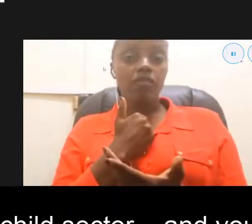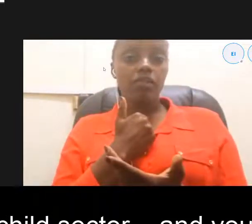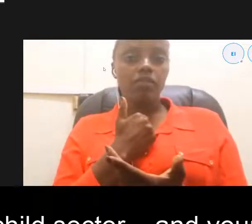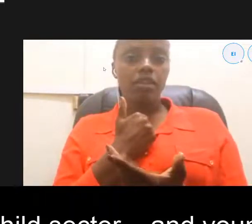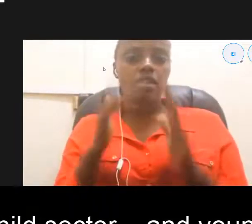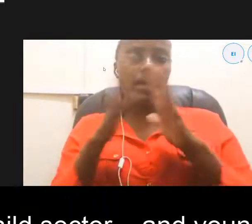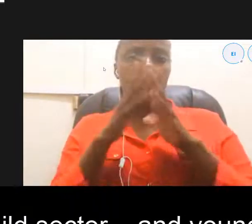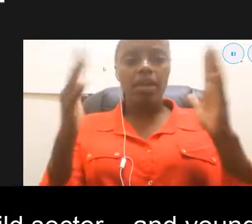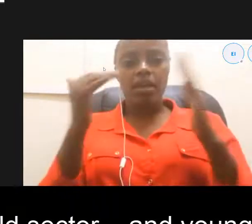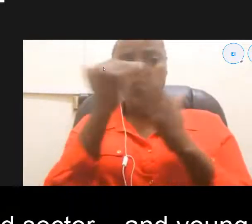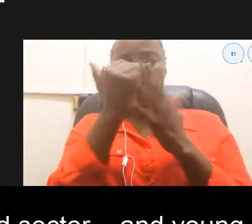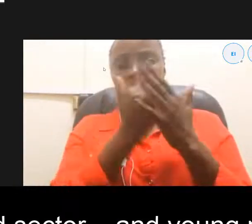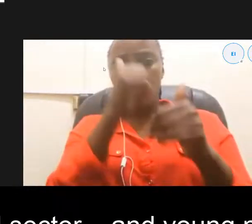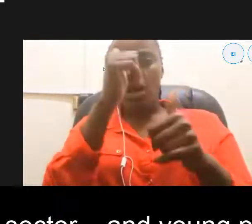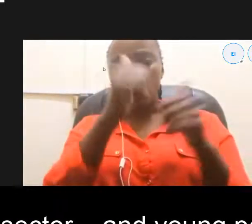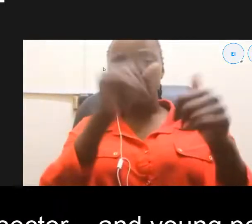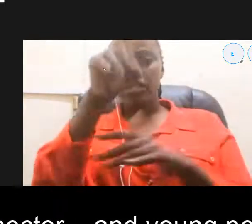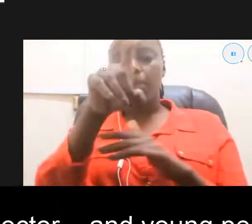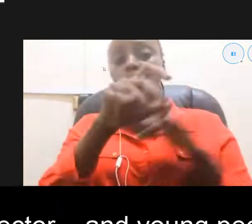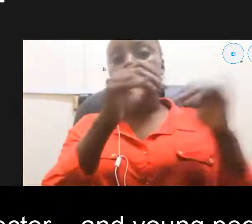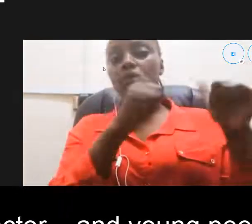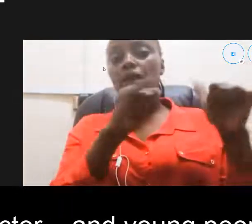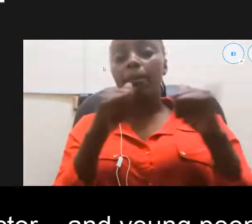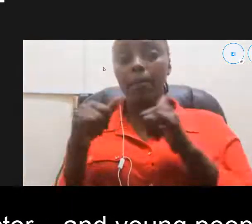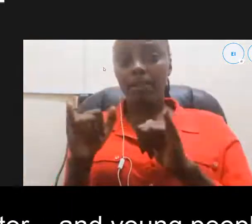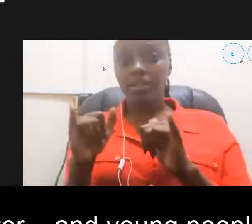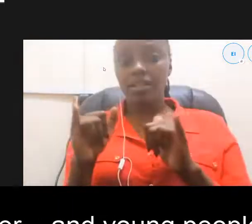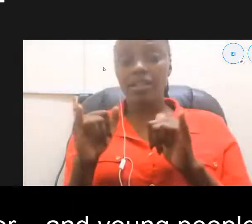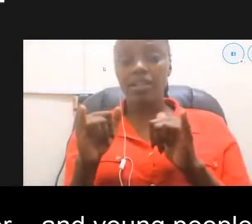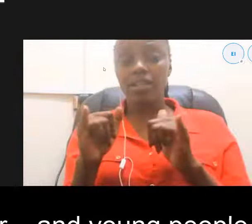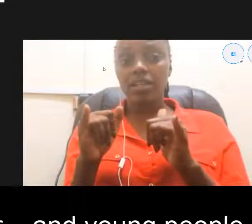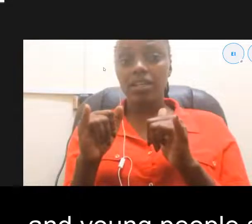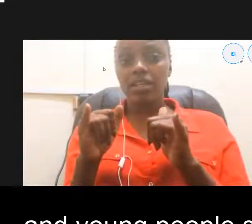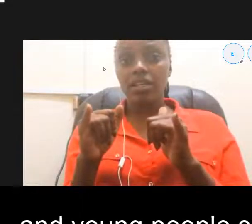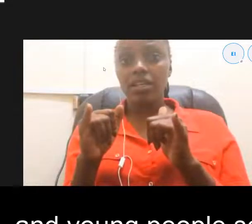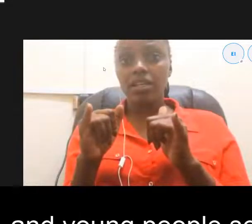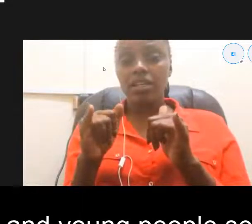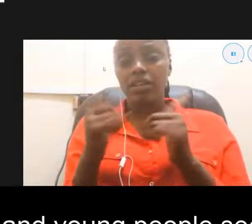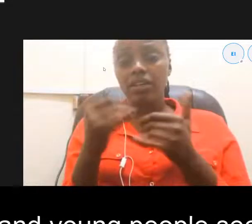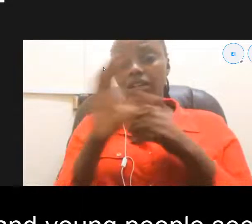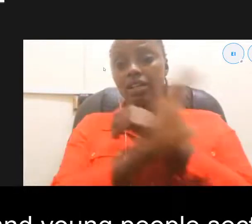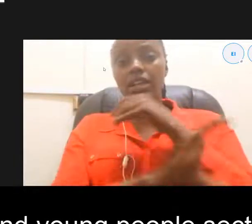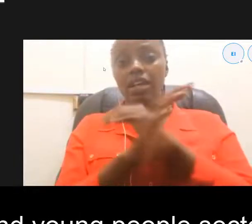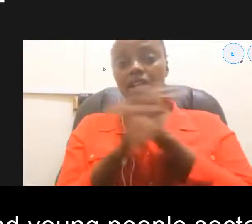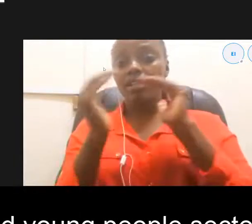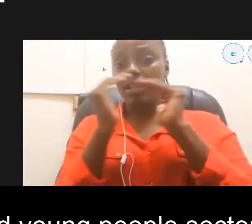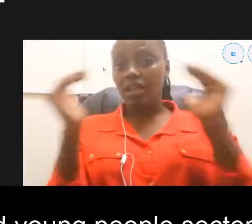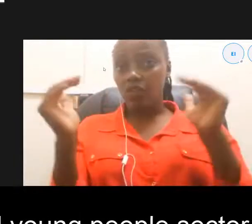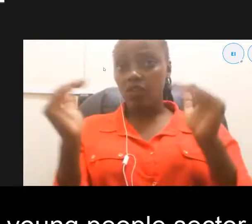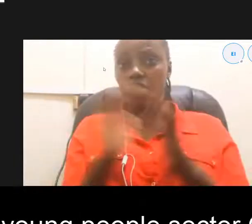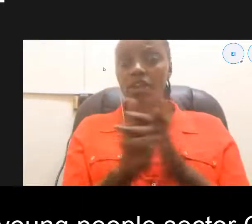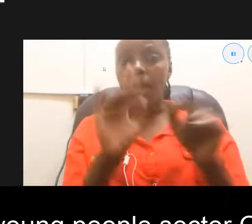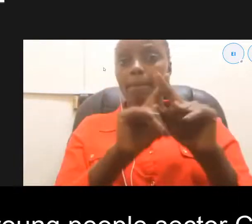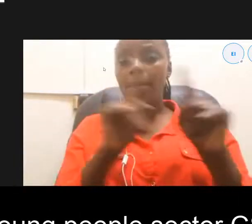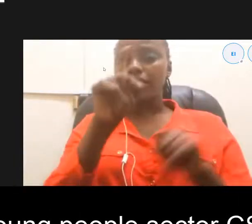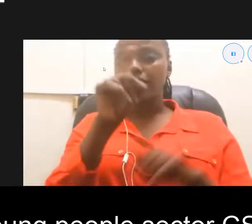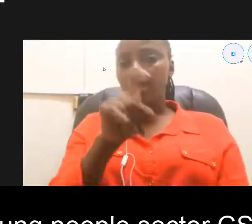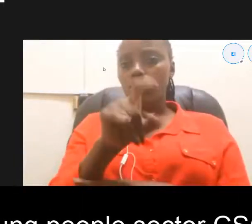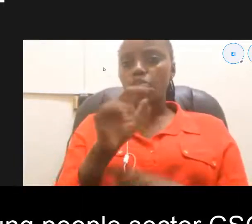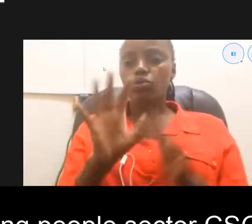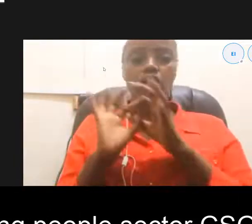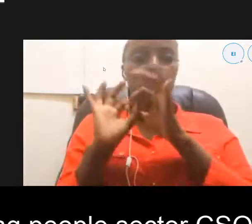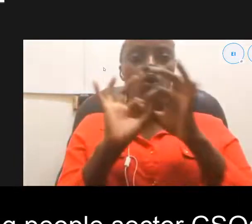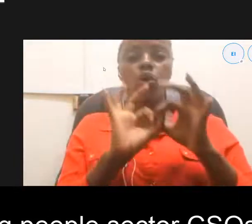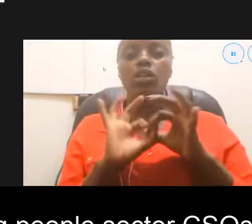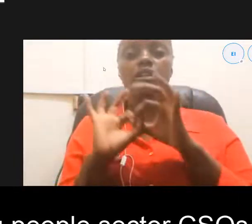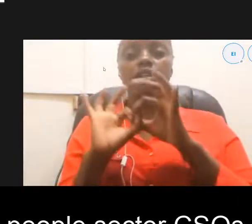programs that should be implemented at country level, but should be coordinated at